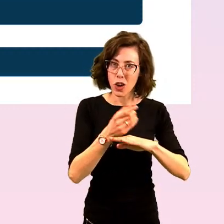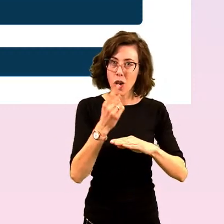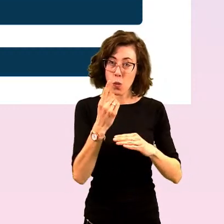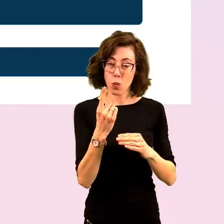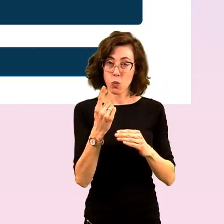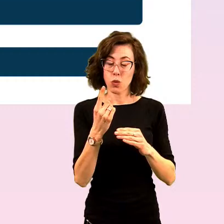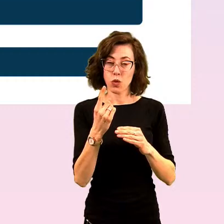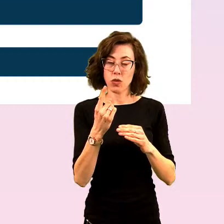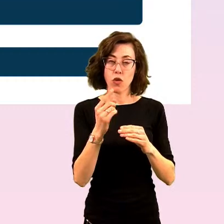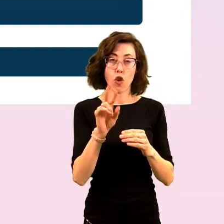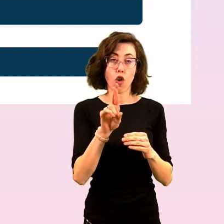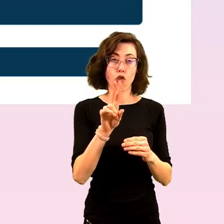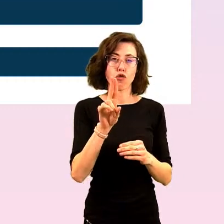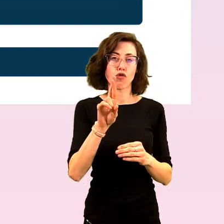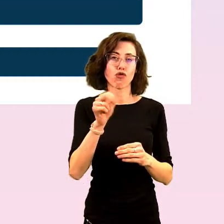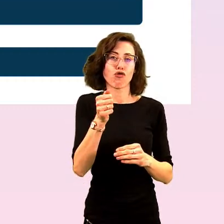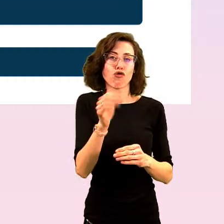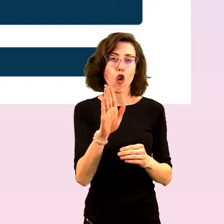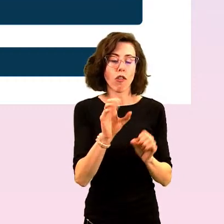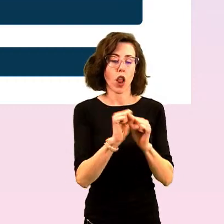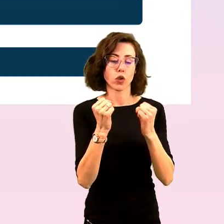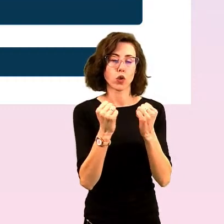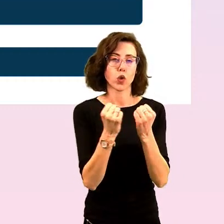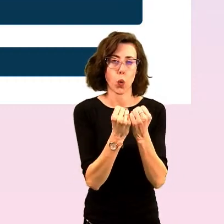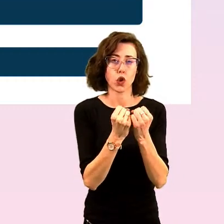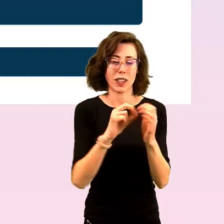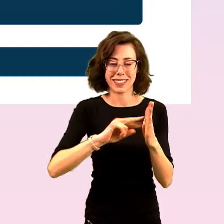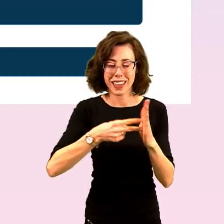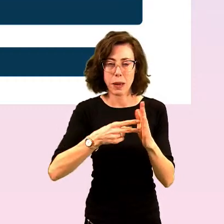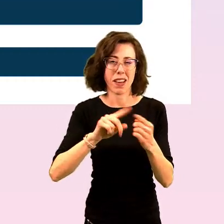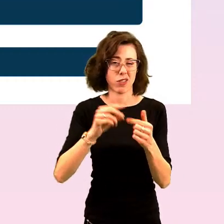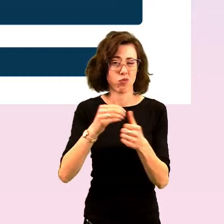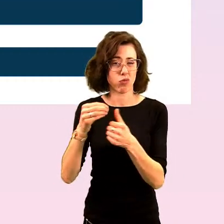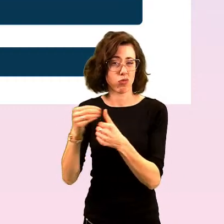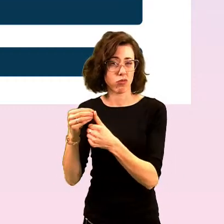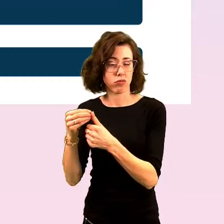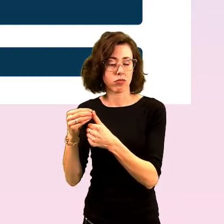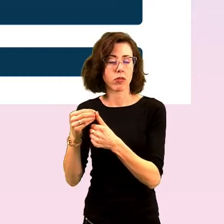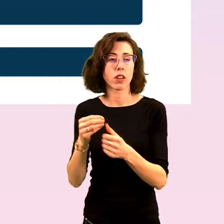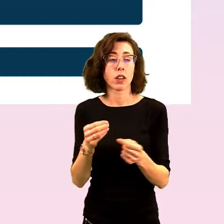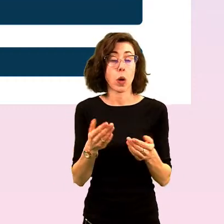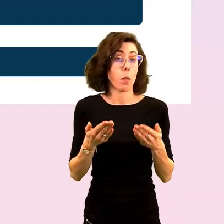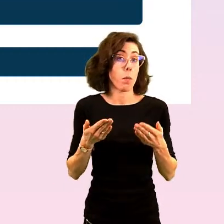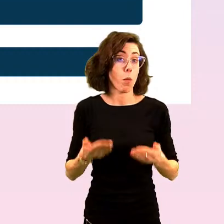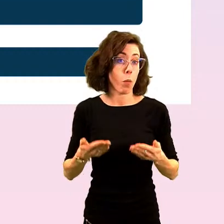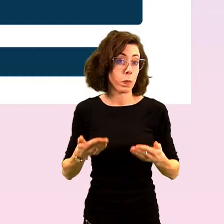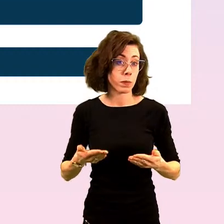and other approved programmes. So at the moment, I think there's about